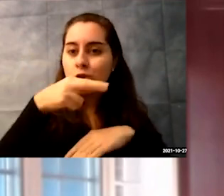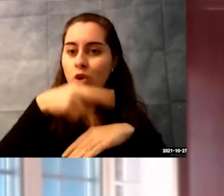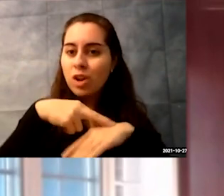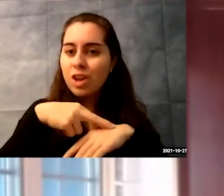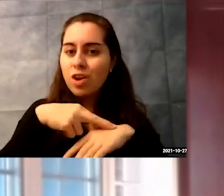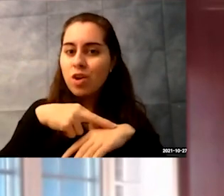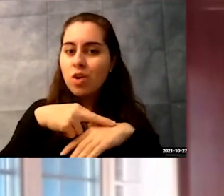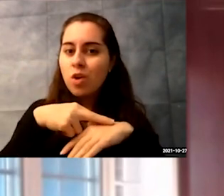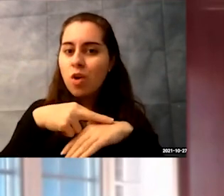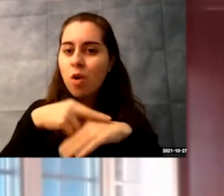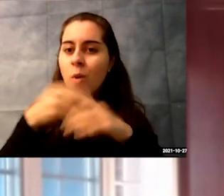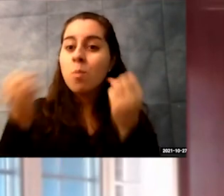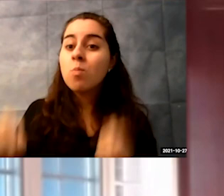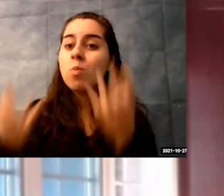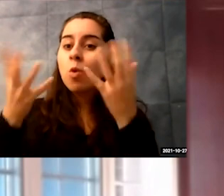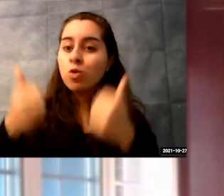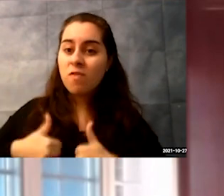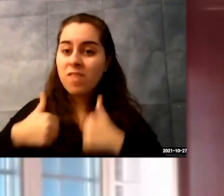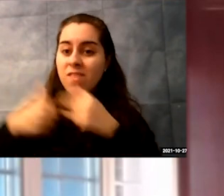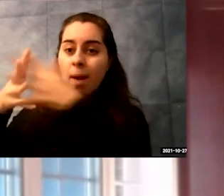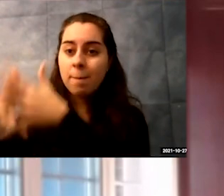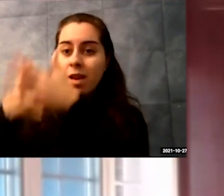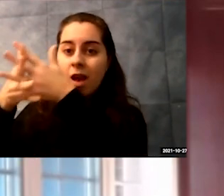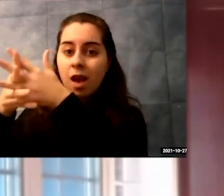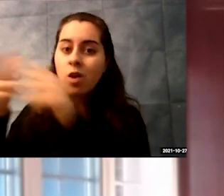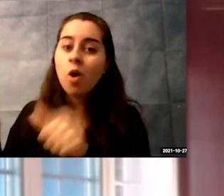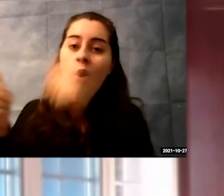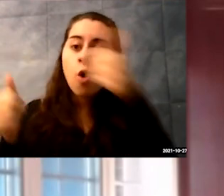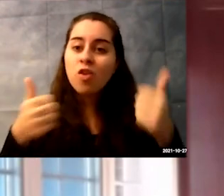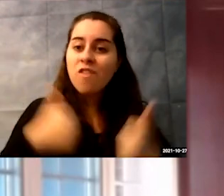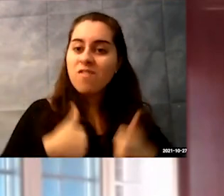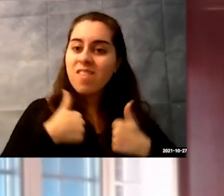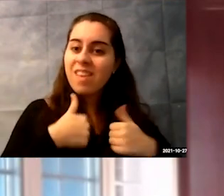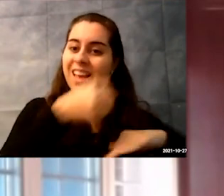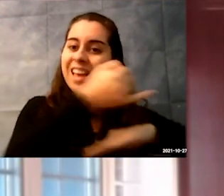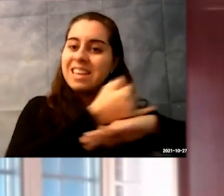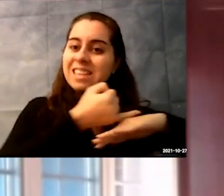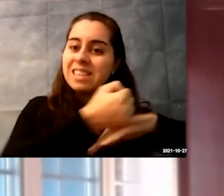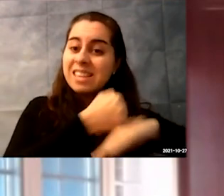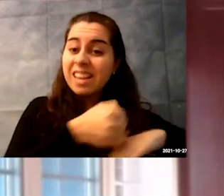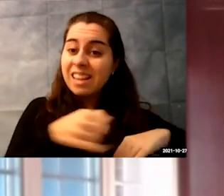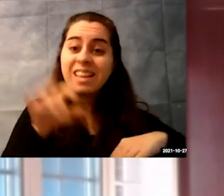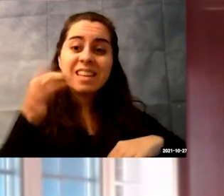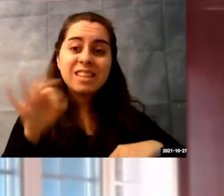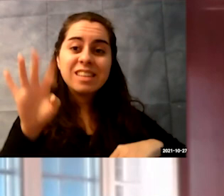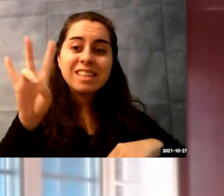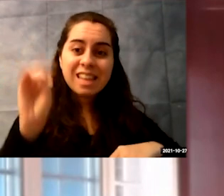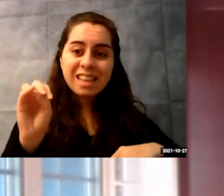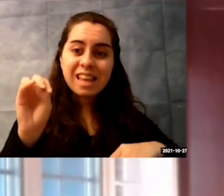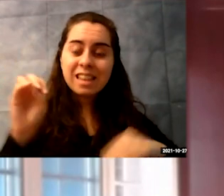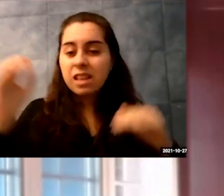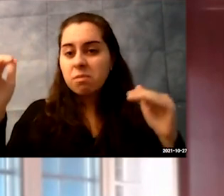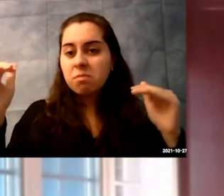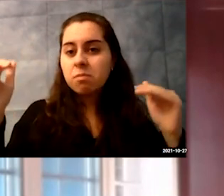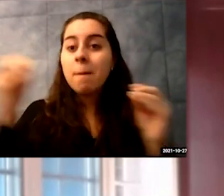two thirds lived in Puerto Rico. That was 1970. Today, 5/8 of every